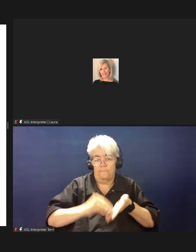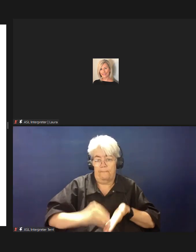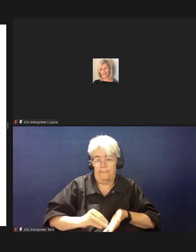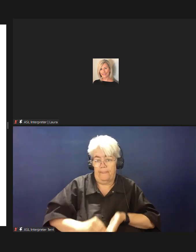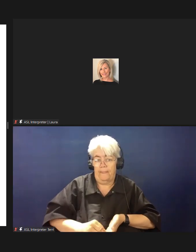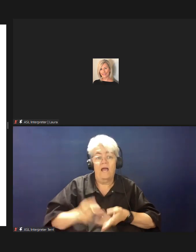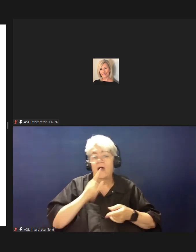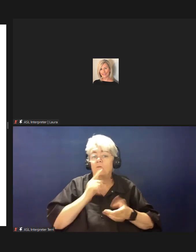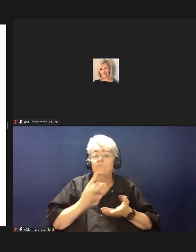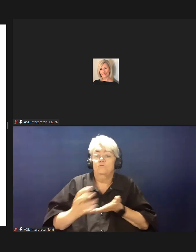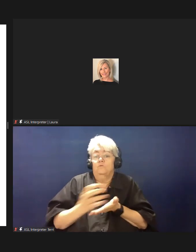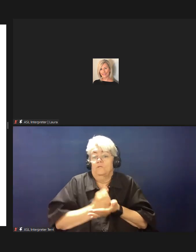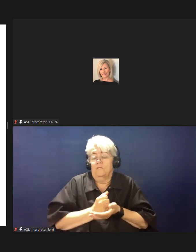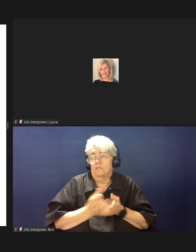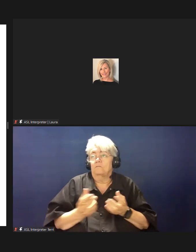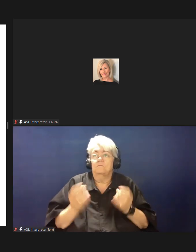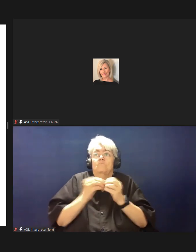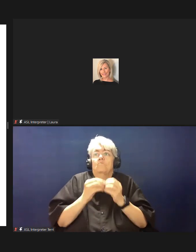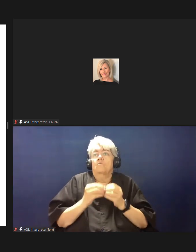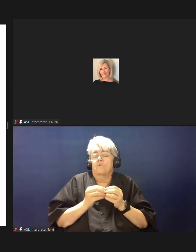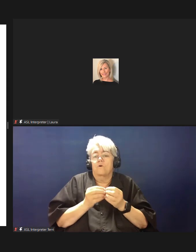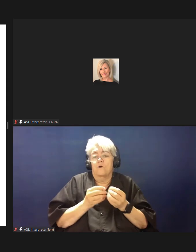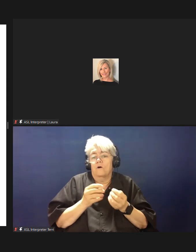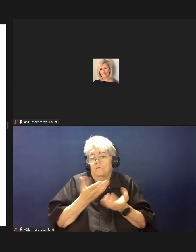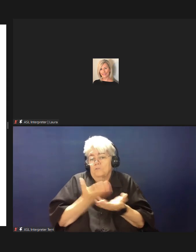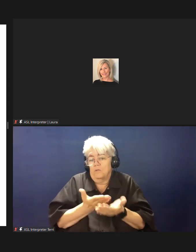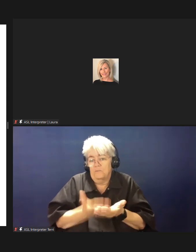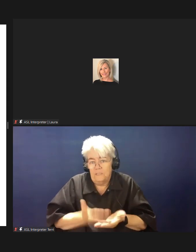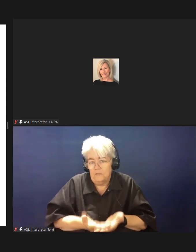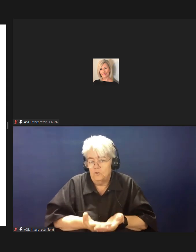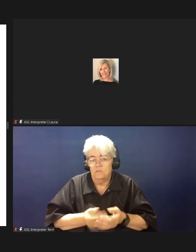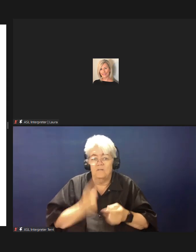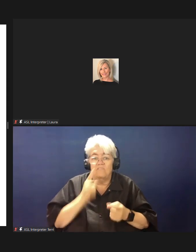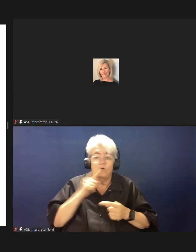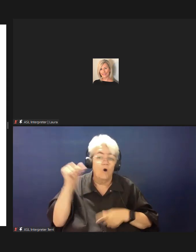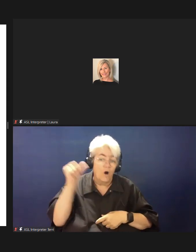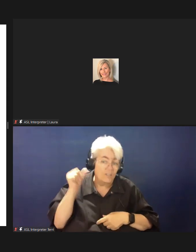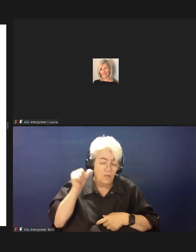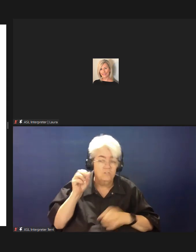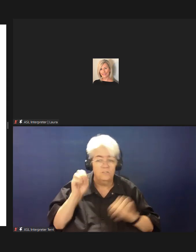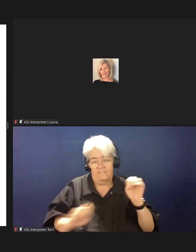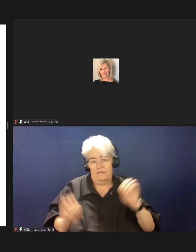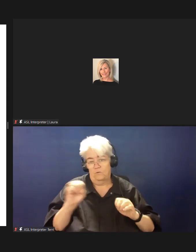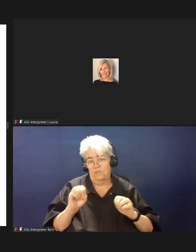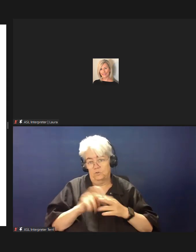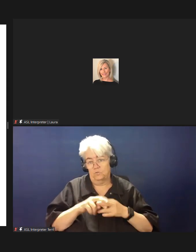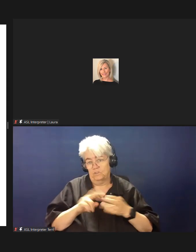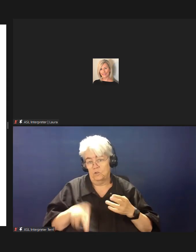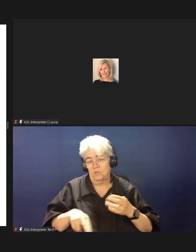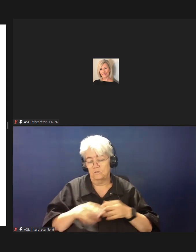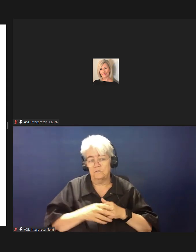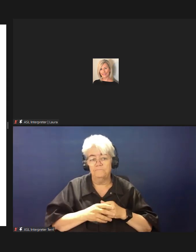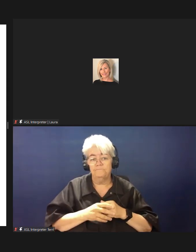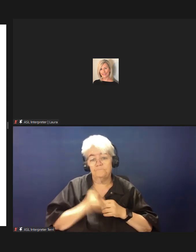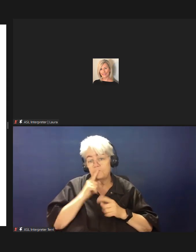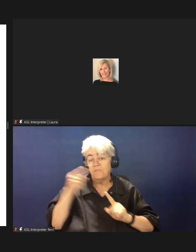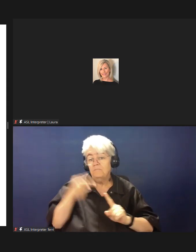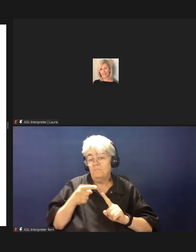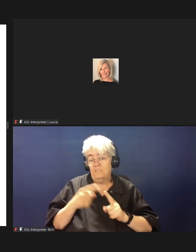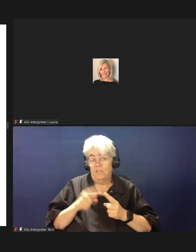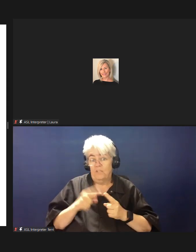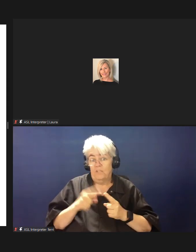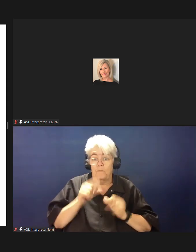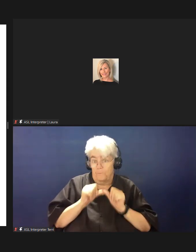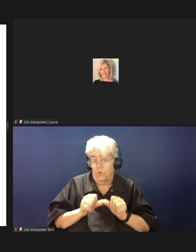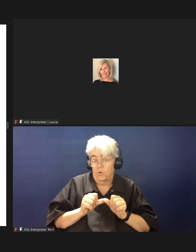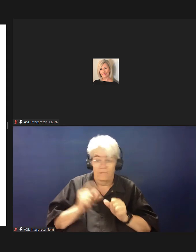to collect any additional supporting documentation of the audiological evaluation results, especially if a permanent